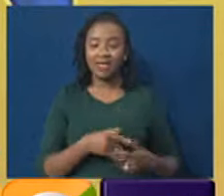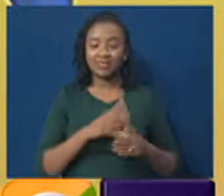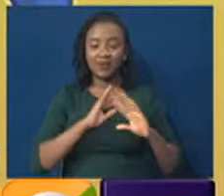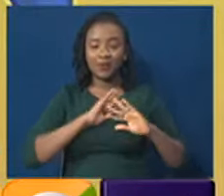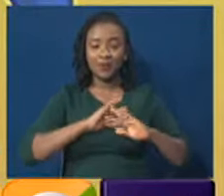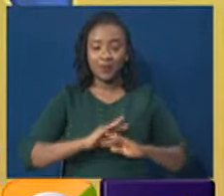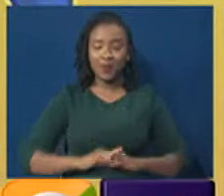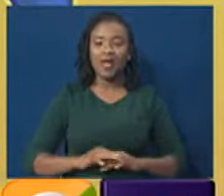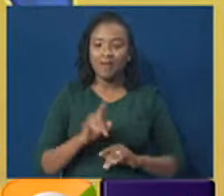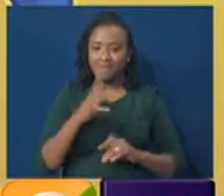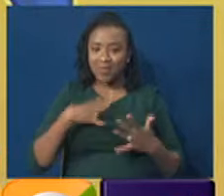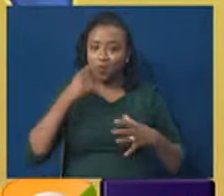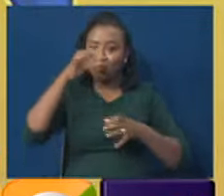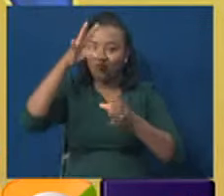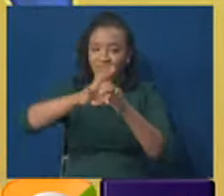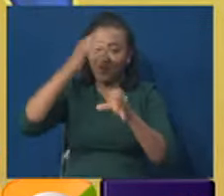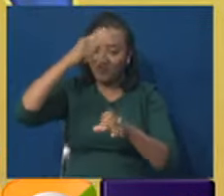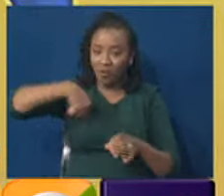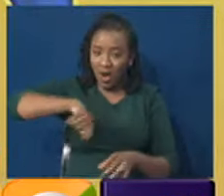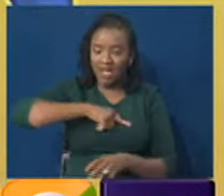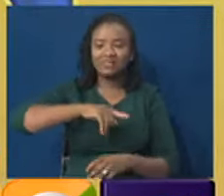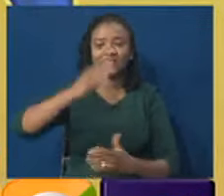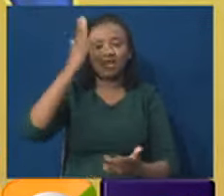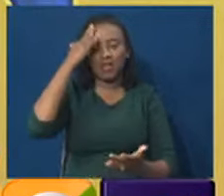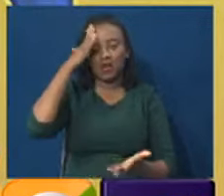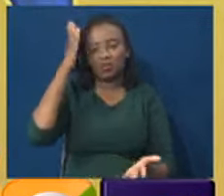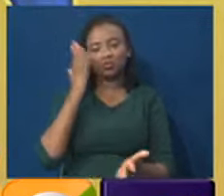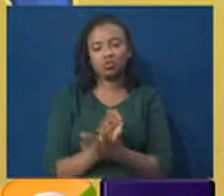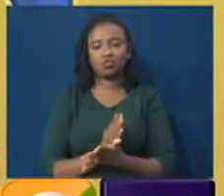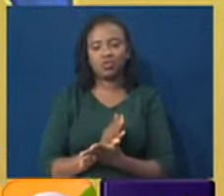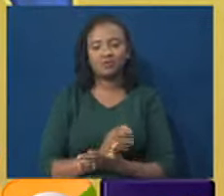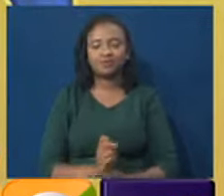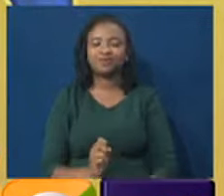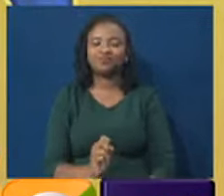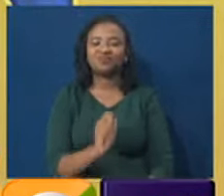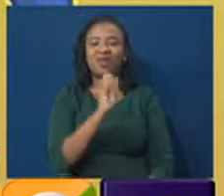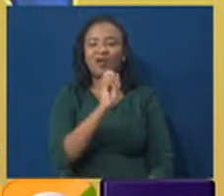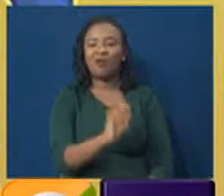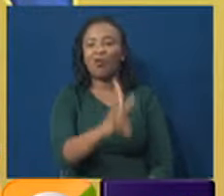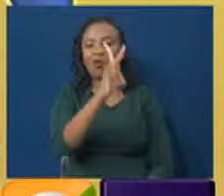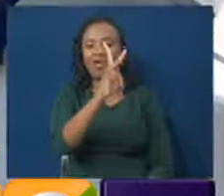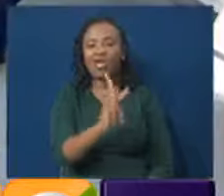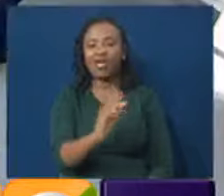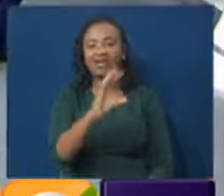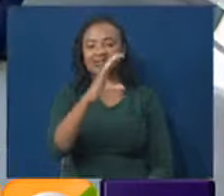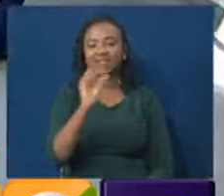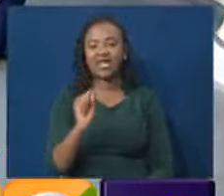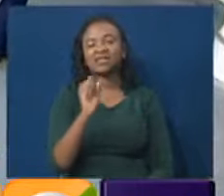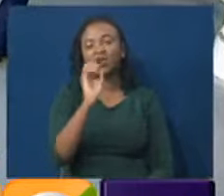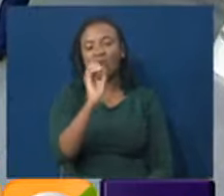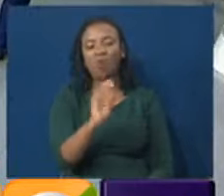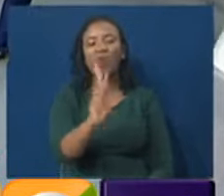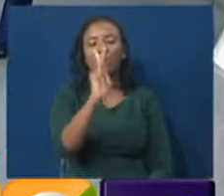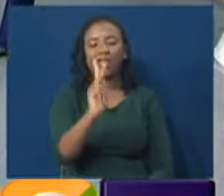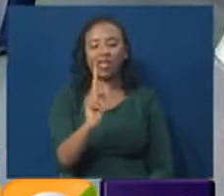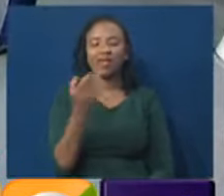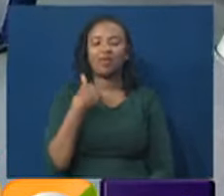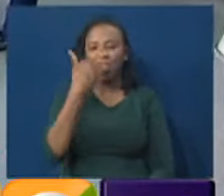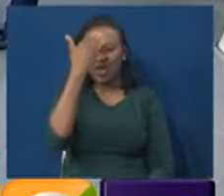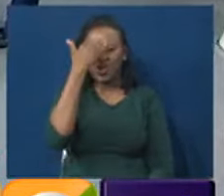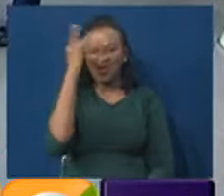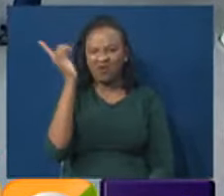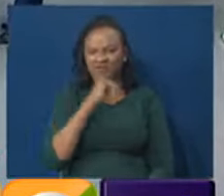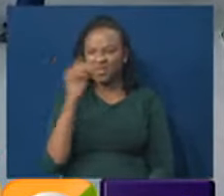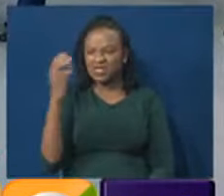wanajua ulikuwa liko kuliko. Waziri, that's fine for you to say that, but I remember the president, the presidential debate, indicating that there were